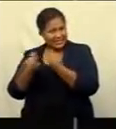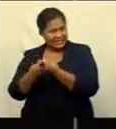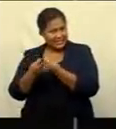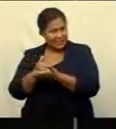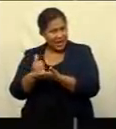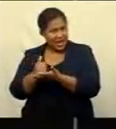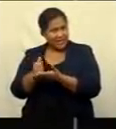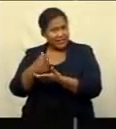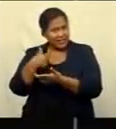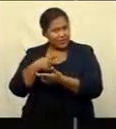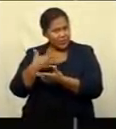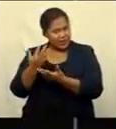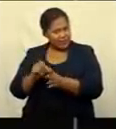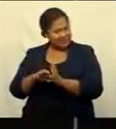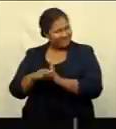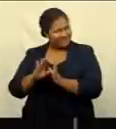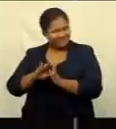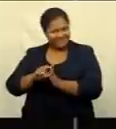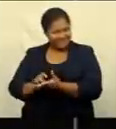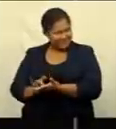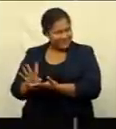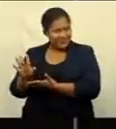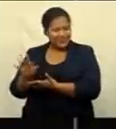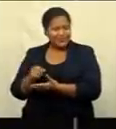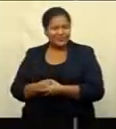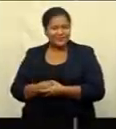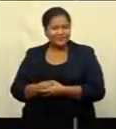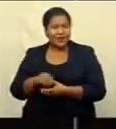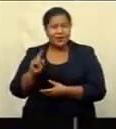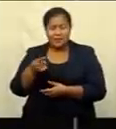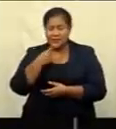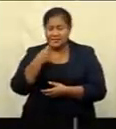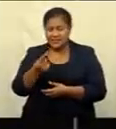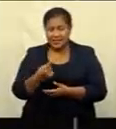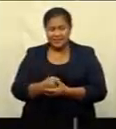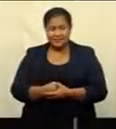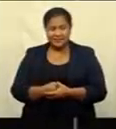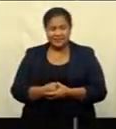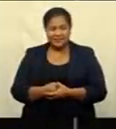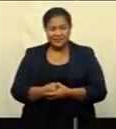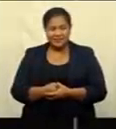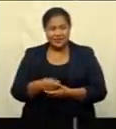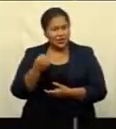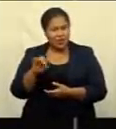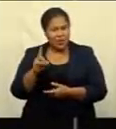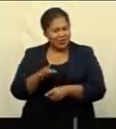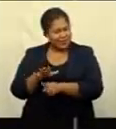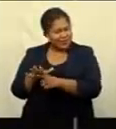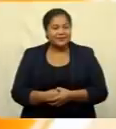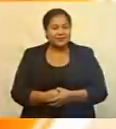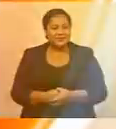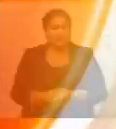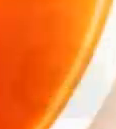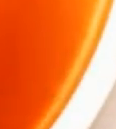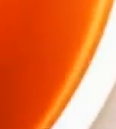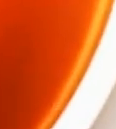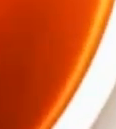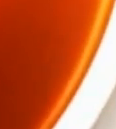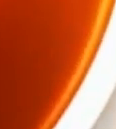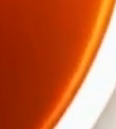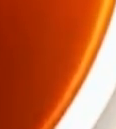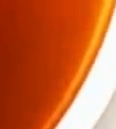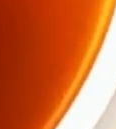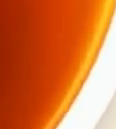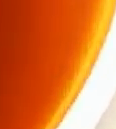in a massive fallout that has ensued, but admitted that he has no one to blame but themselves.